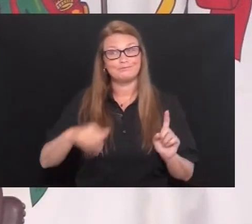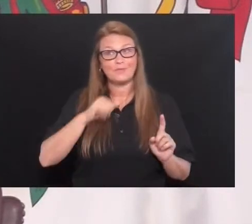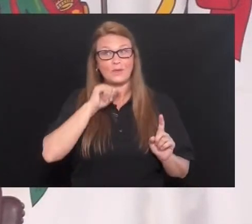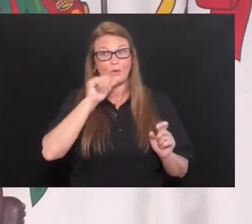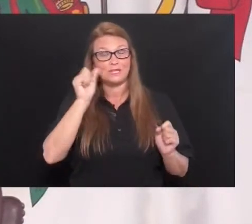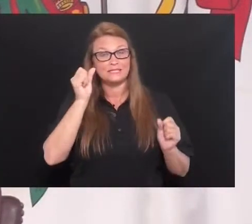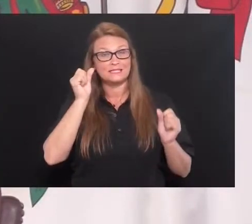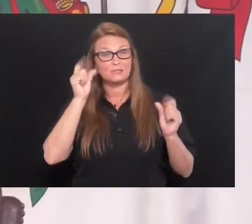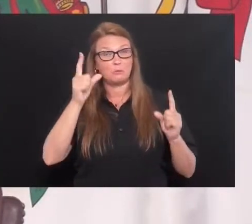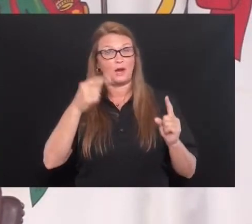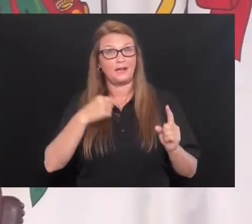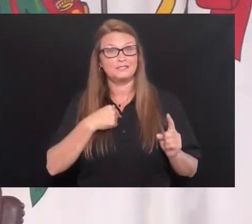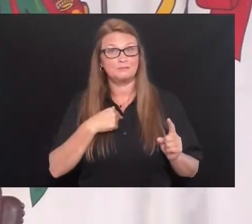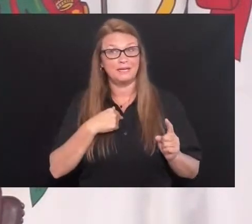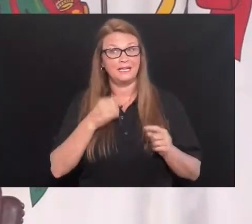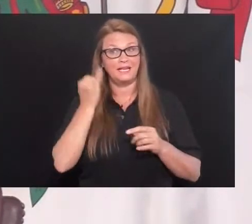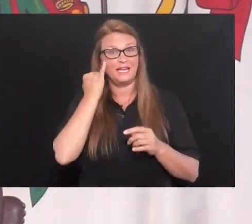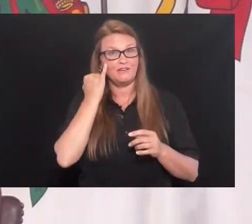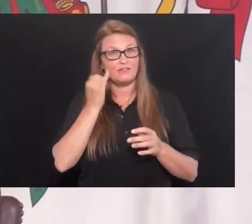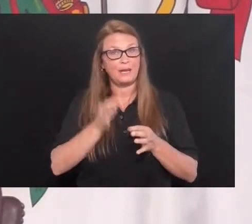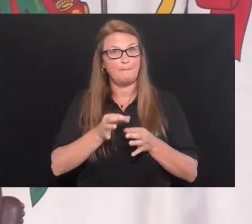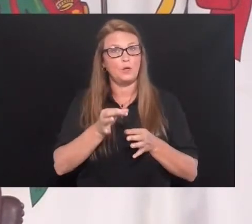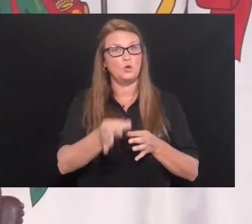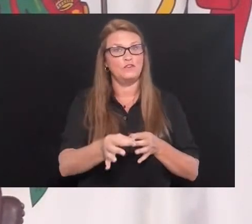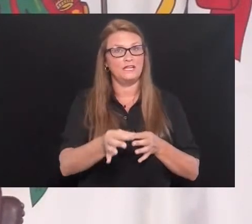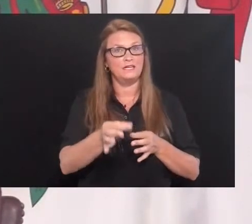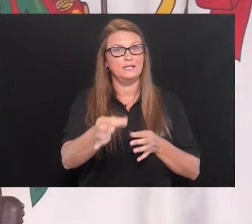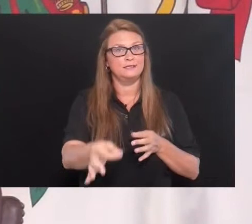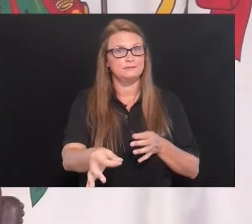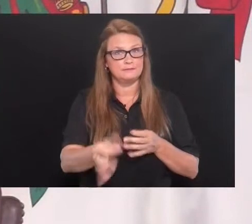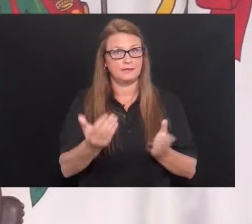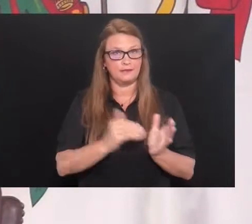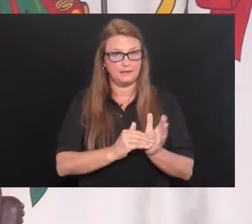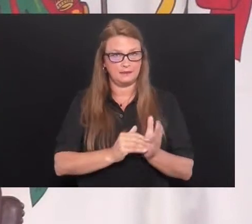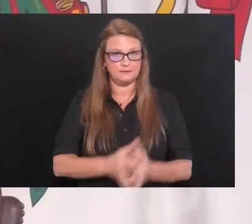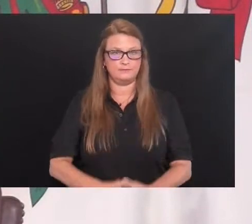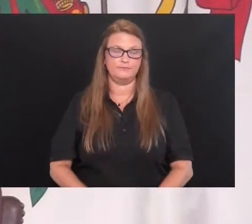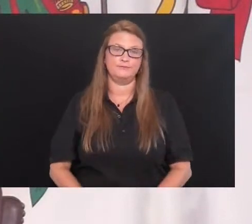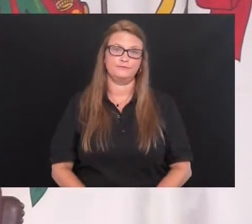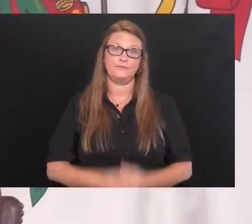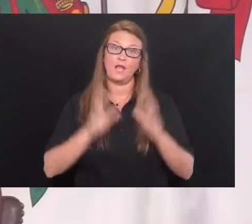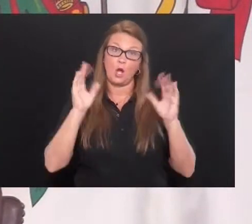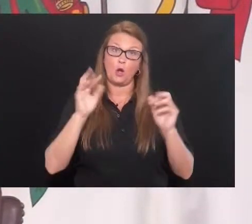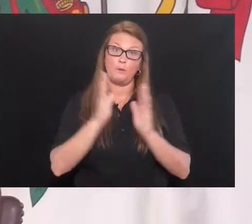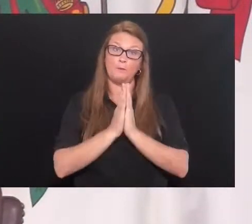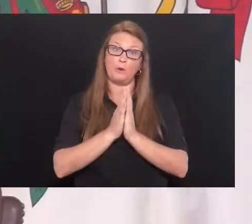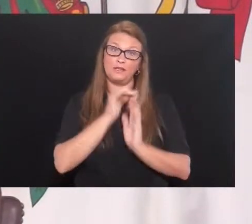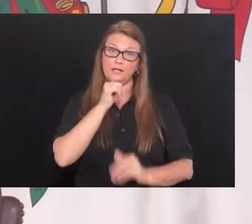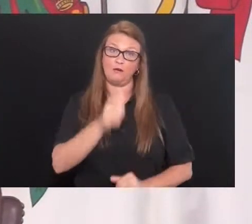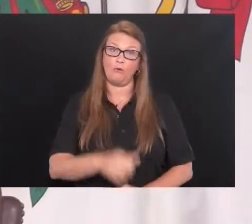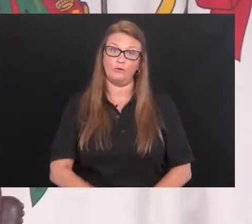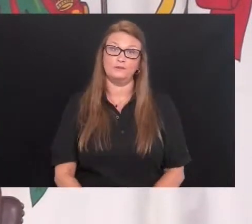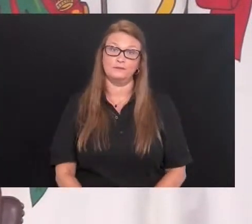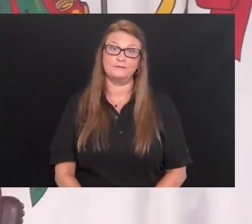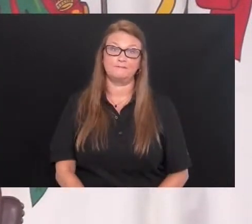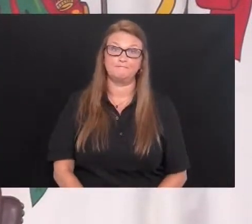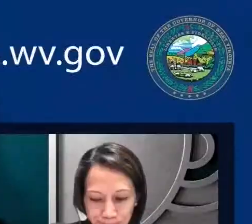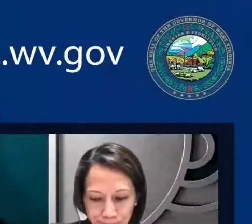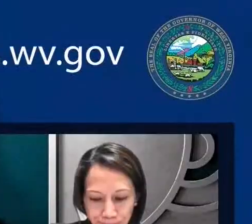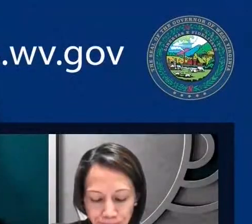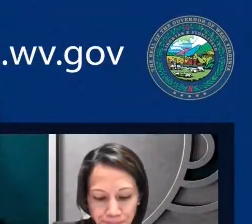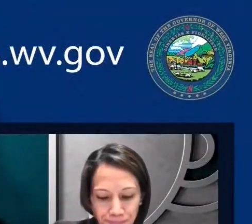me at all that they move the date back. But I hope and pray they don't.